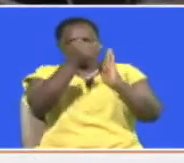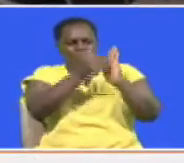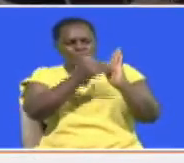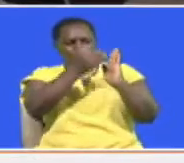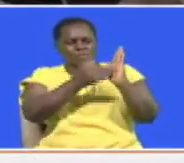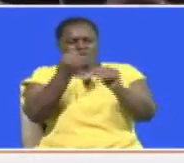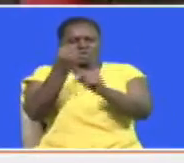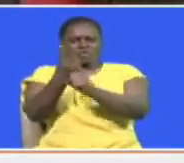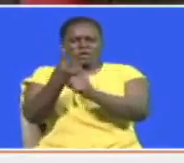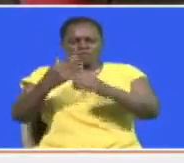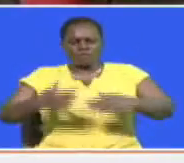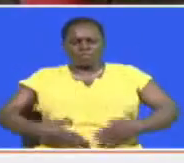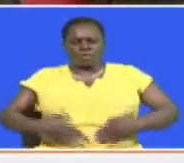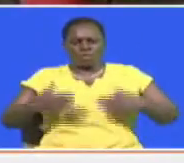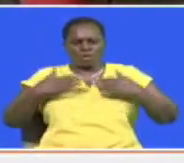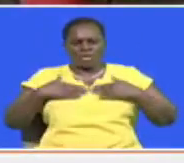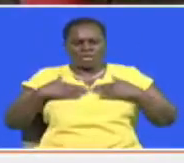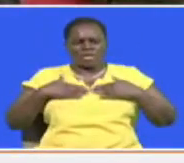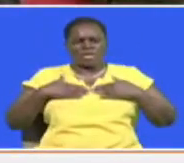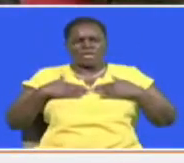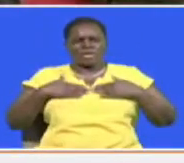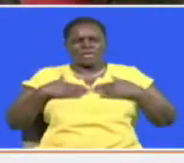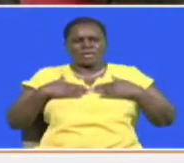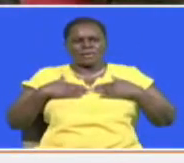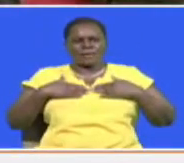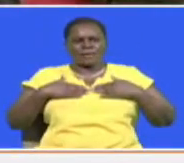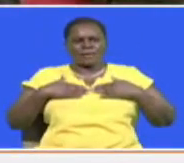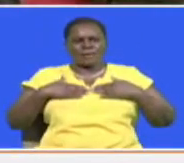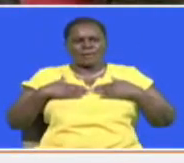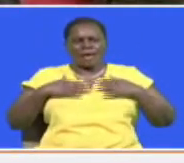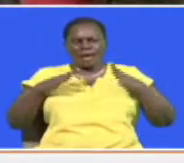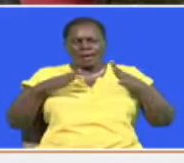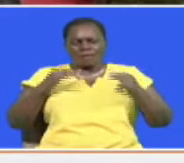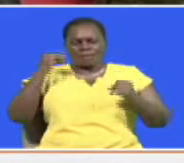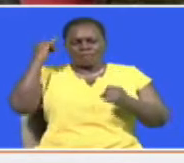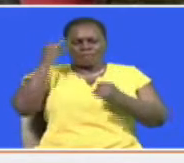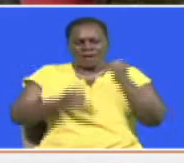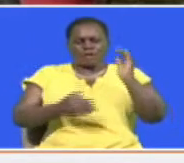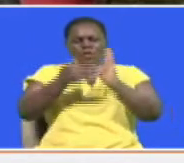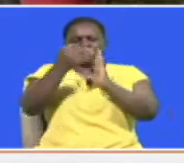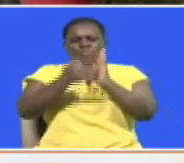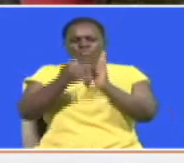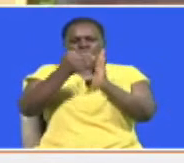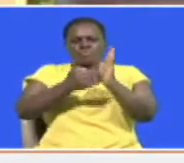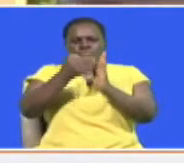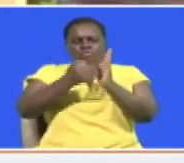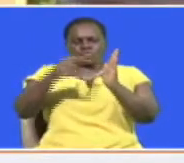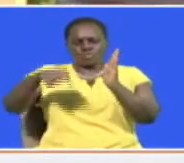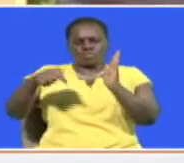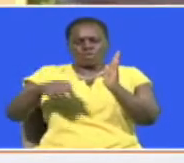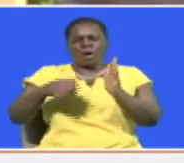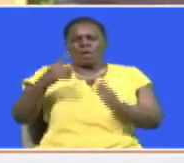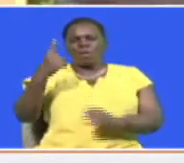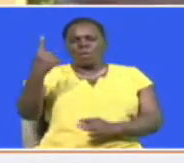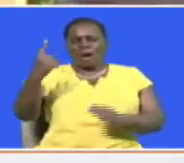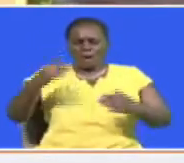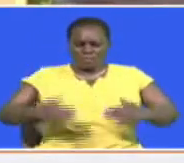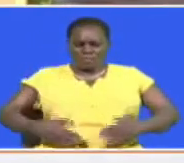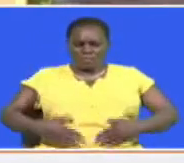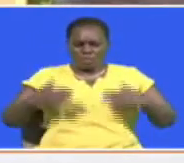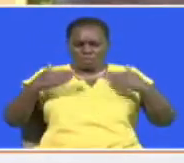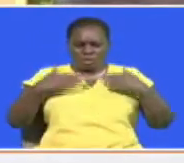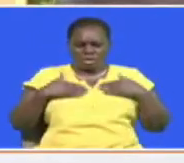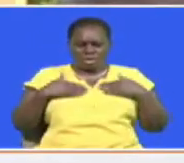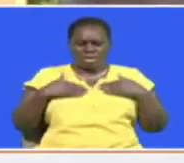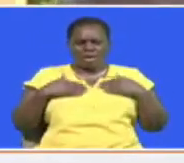of 12 bodies of the Shakahola massacre, marking the end of the autopsy exercise. We had one body